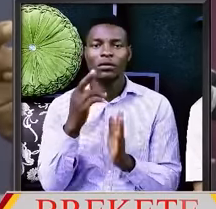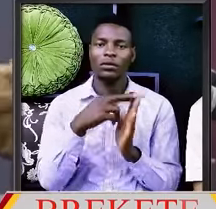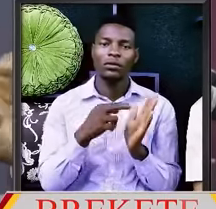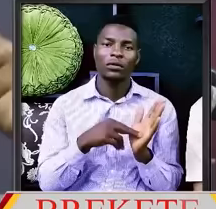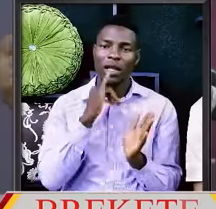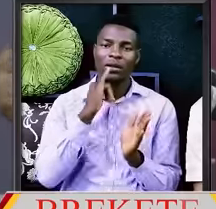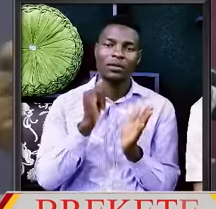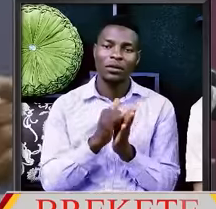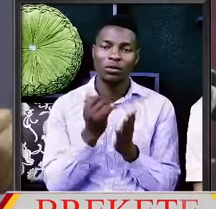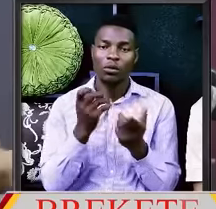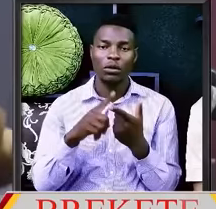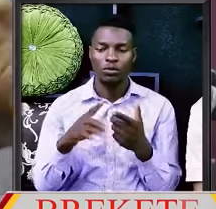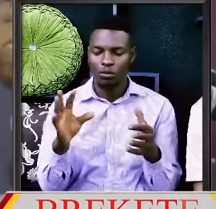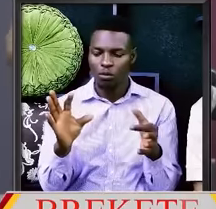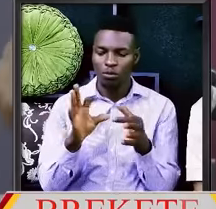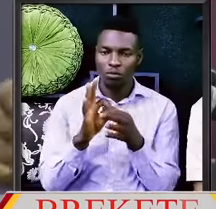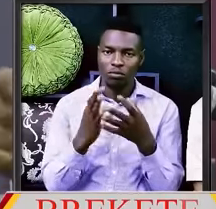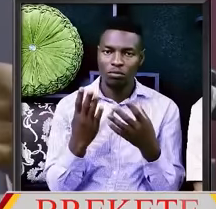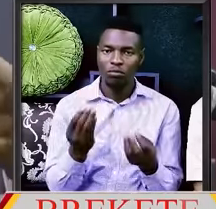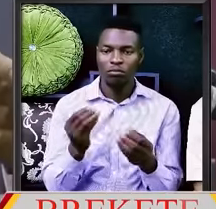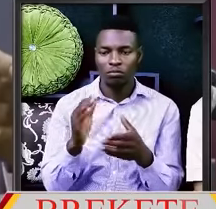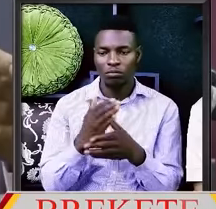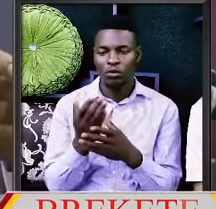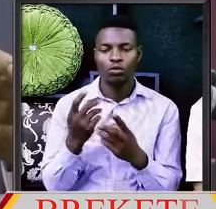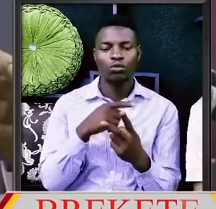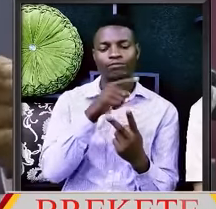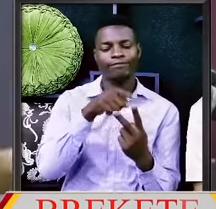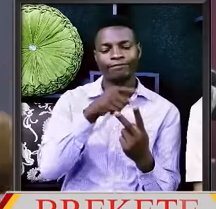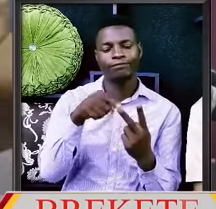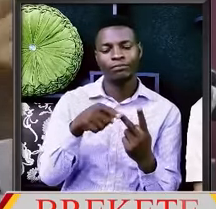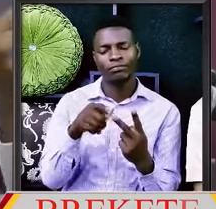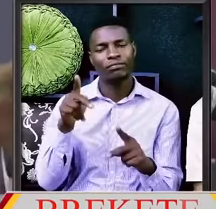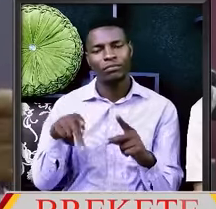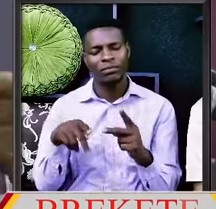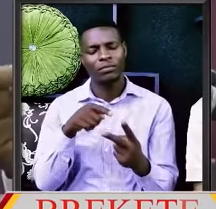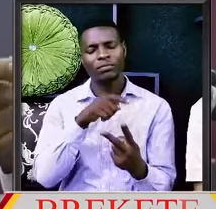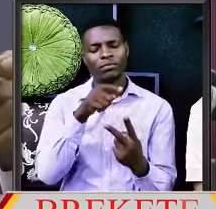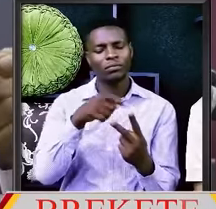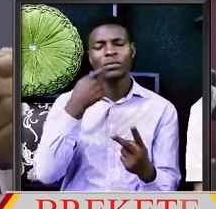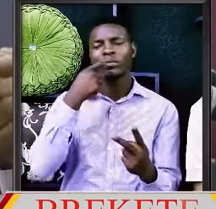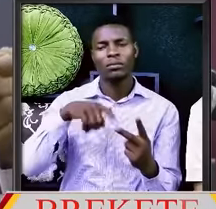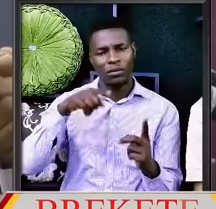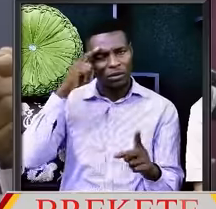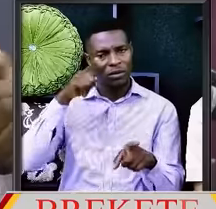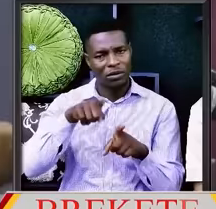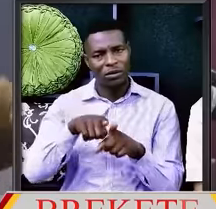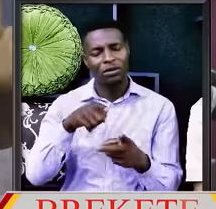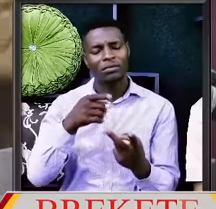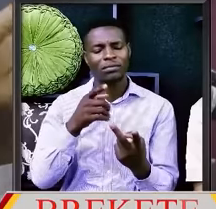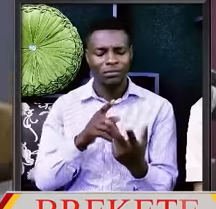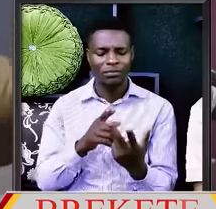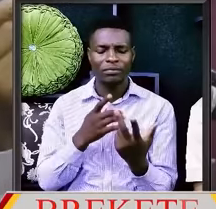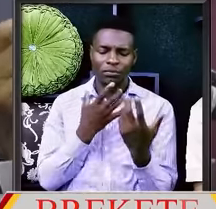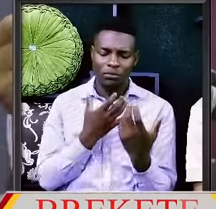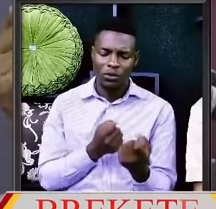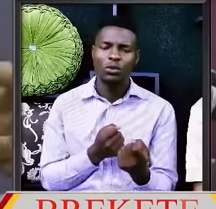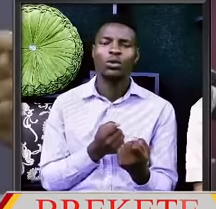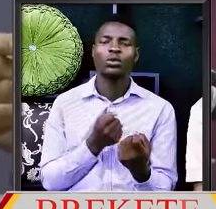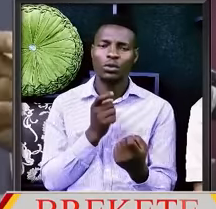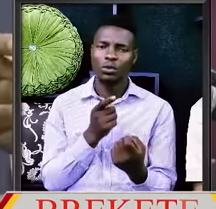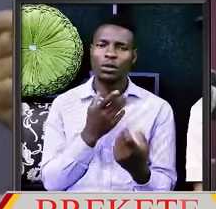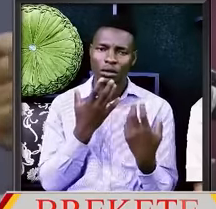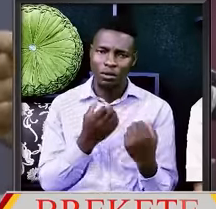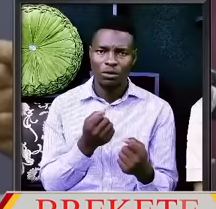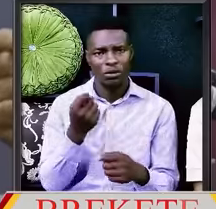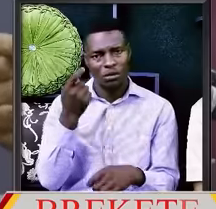people, the two people must agree that they trust you and they trust your sense